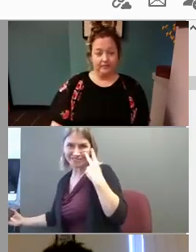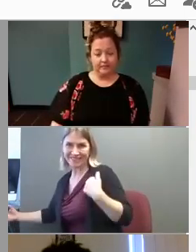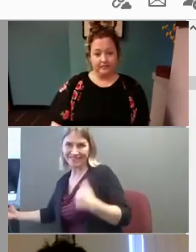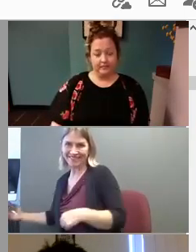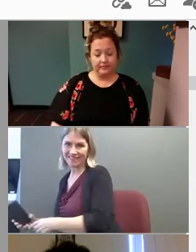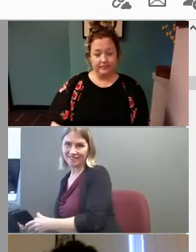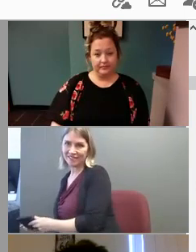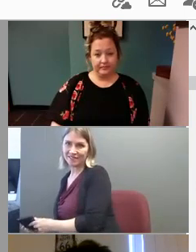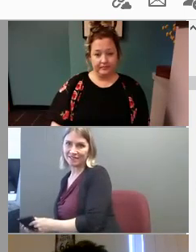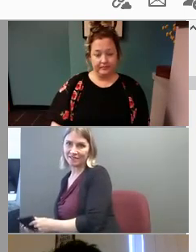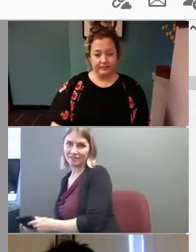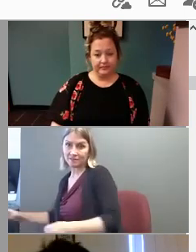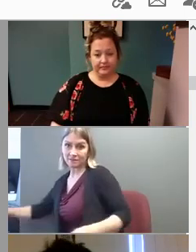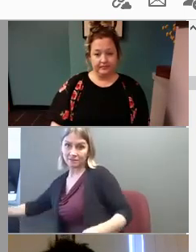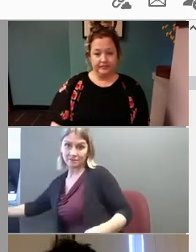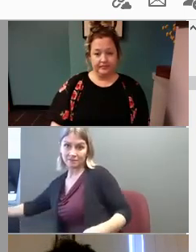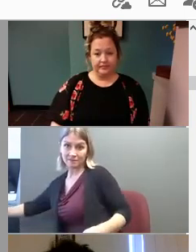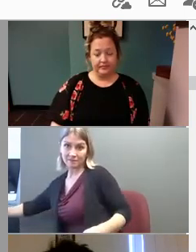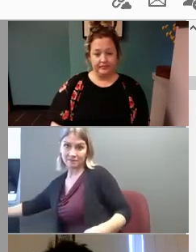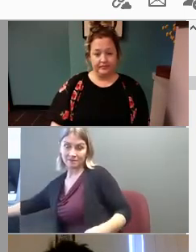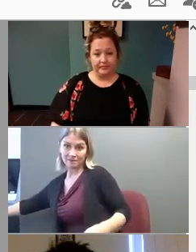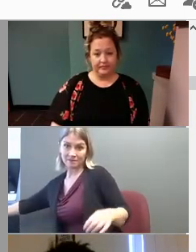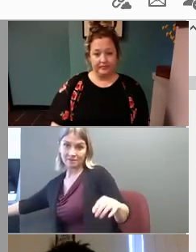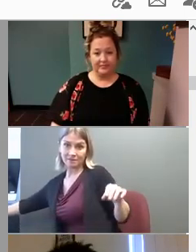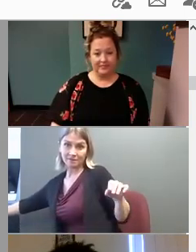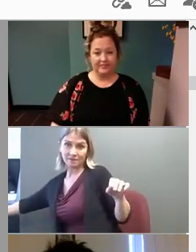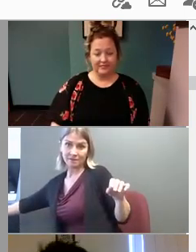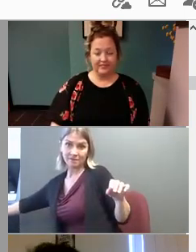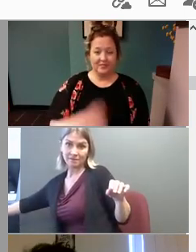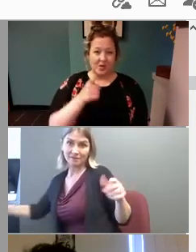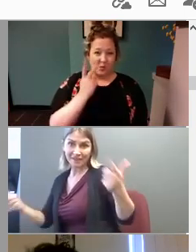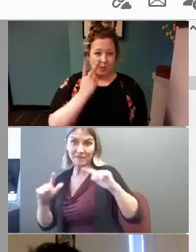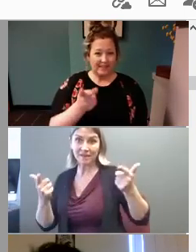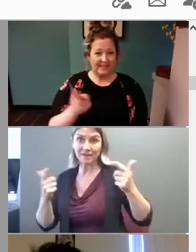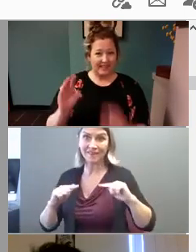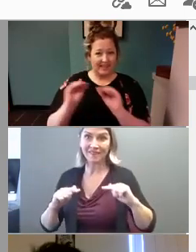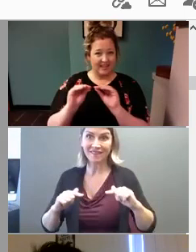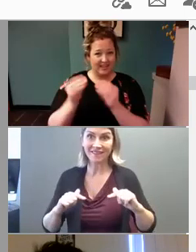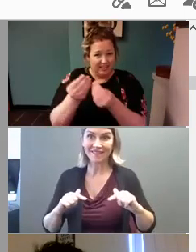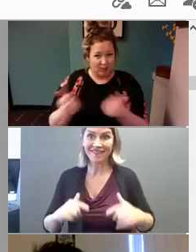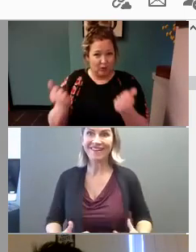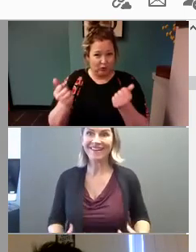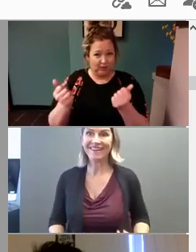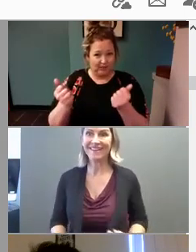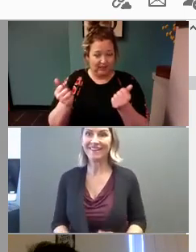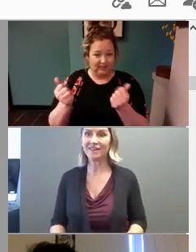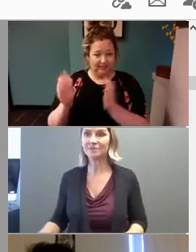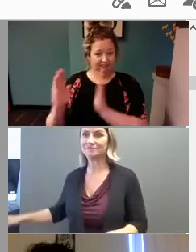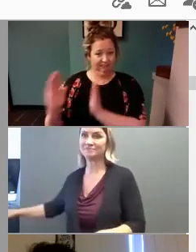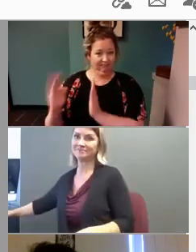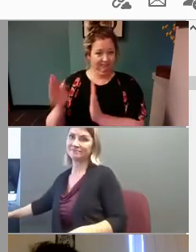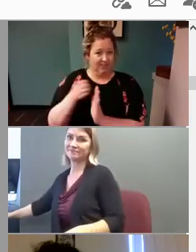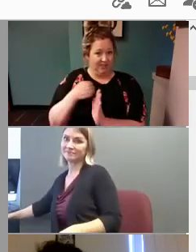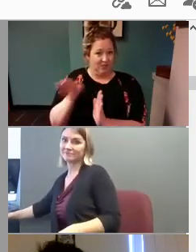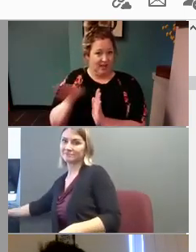getting so that would be the solution to your this, but that would be that this particular graph